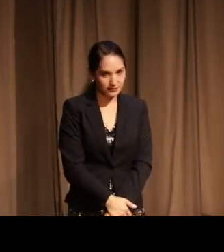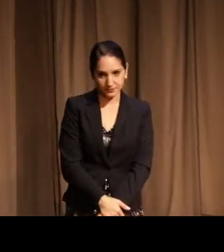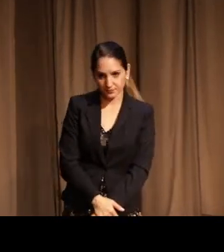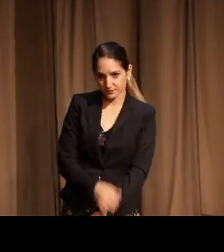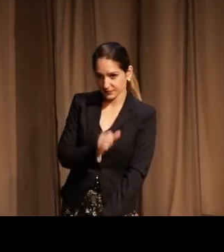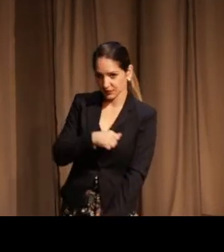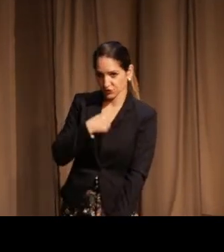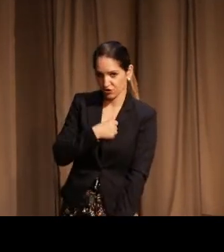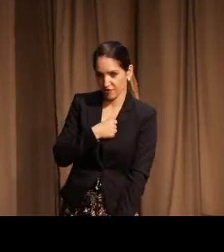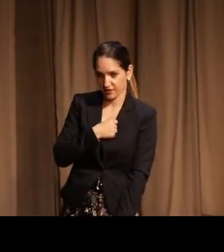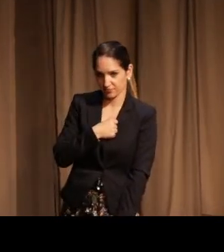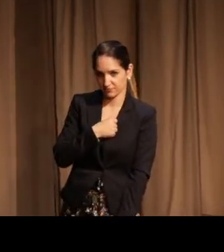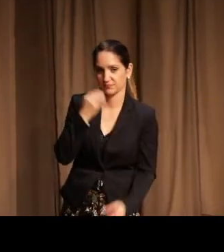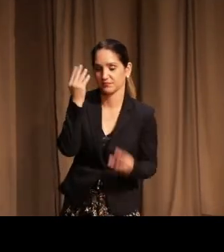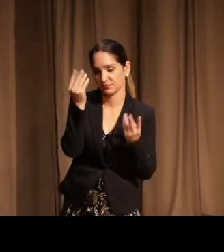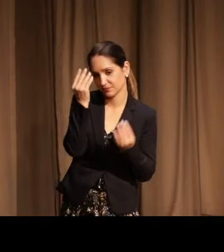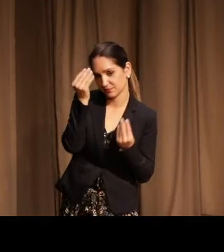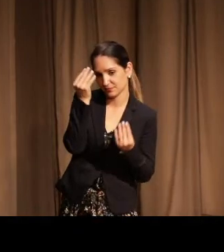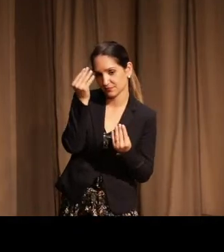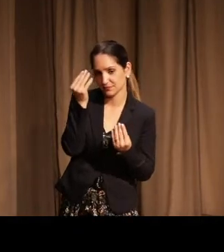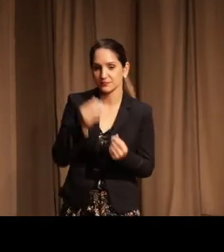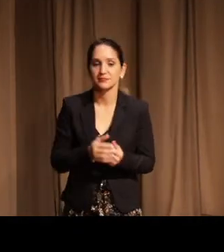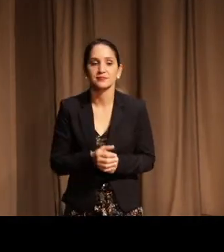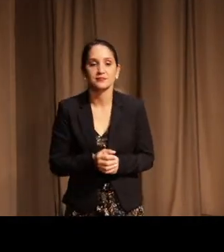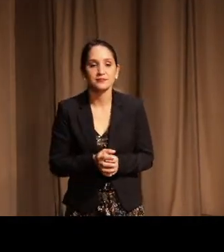Sorry, I think about. So I believe